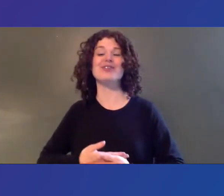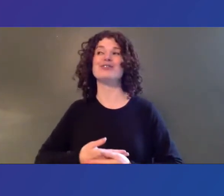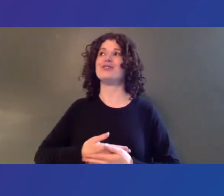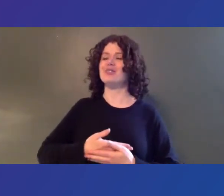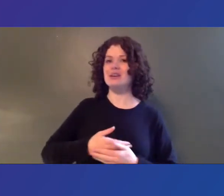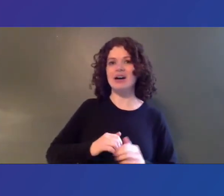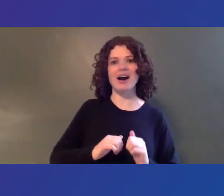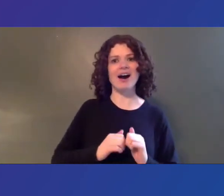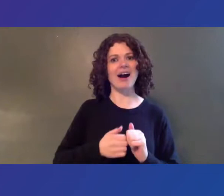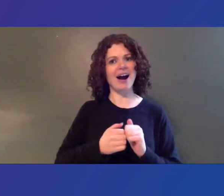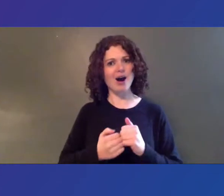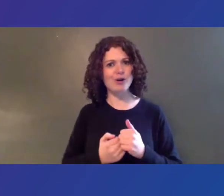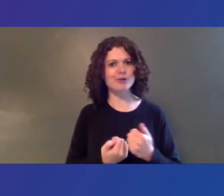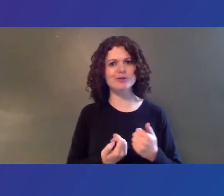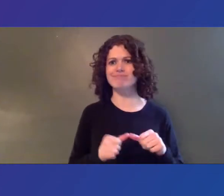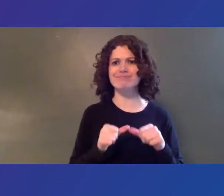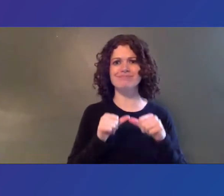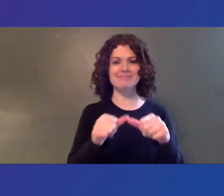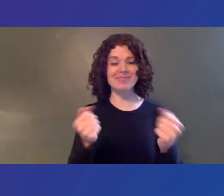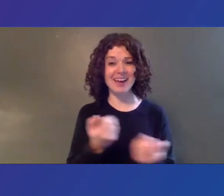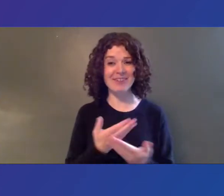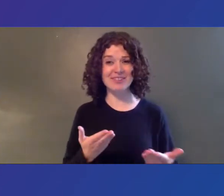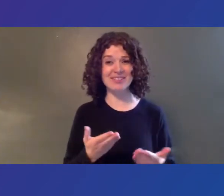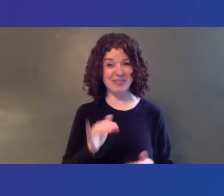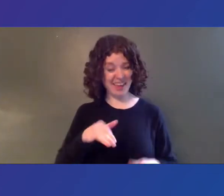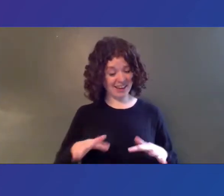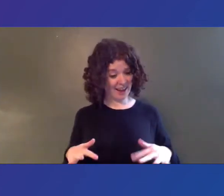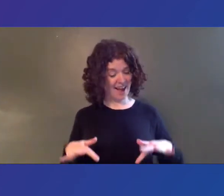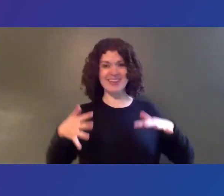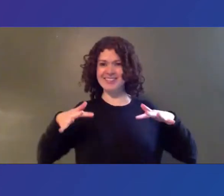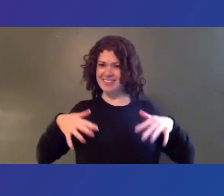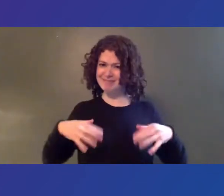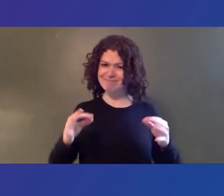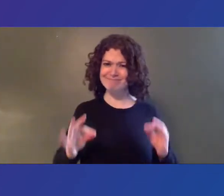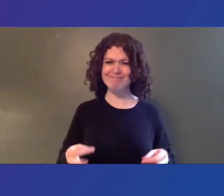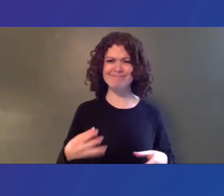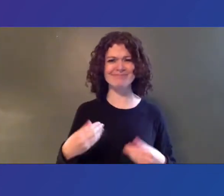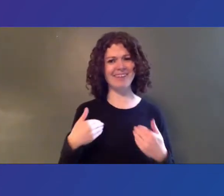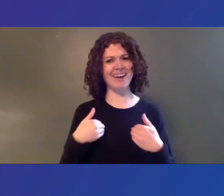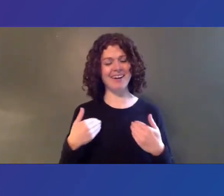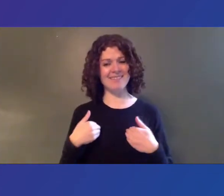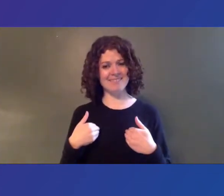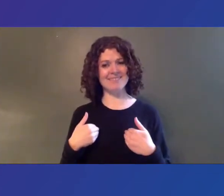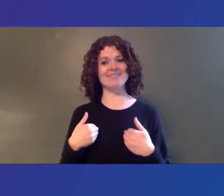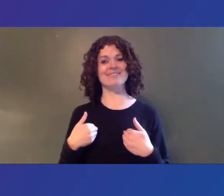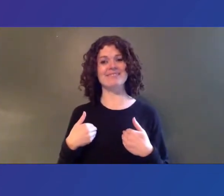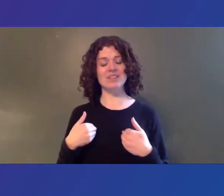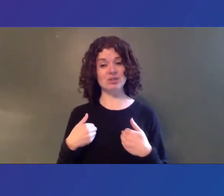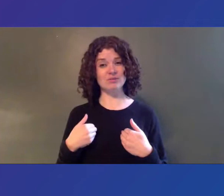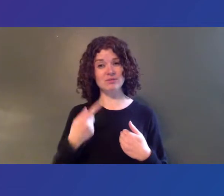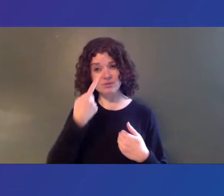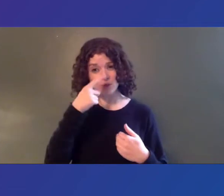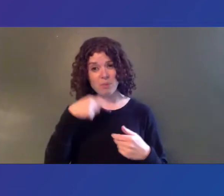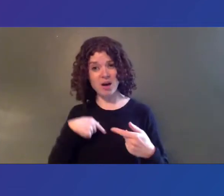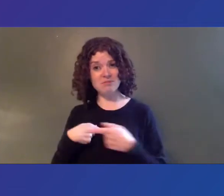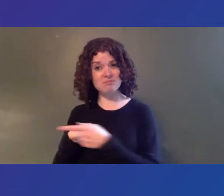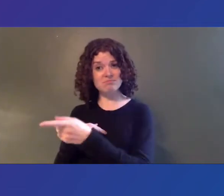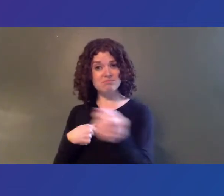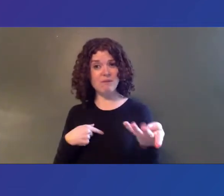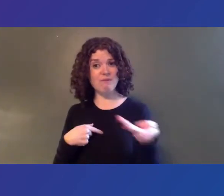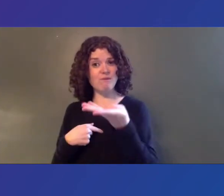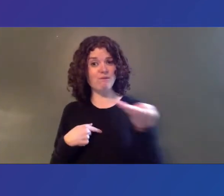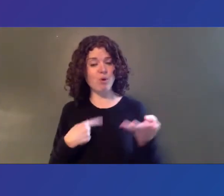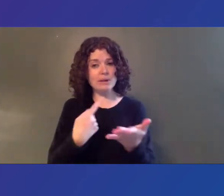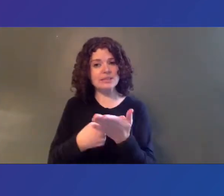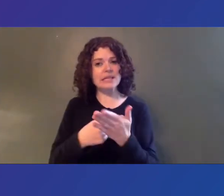all talk about how that might have been alleviated for each one of you? This